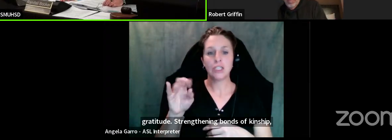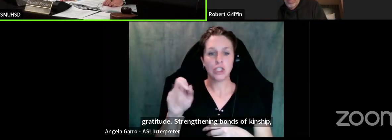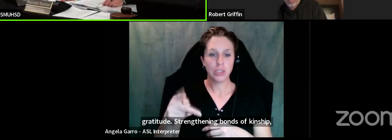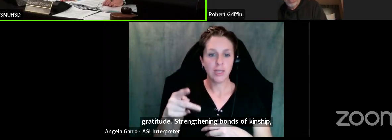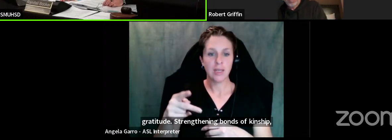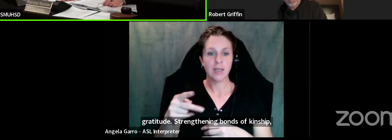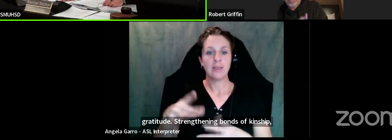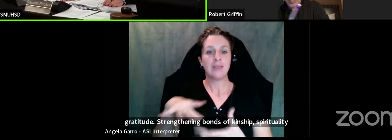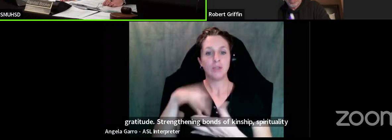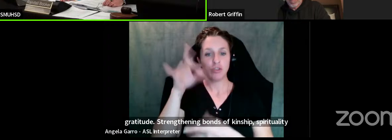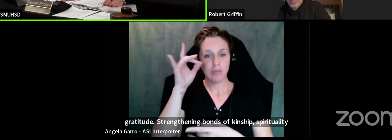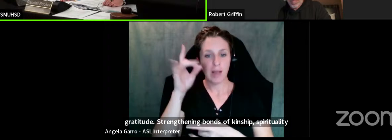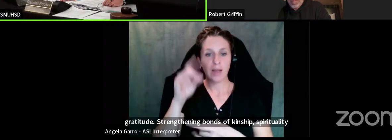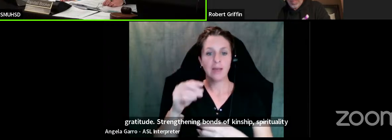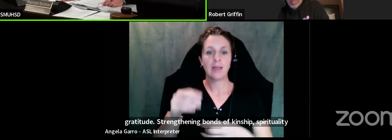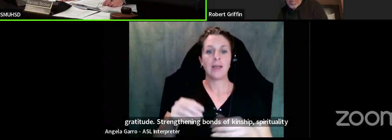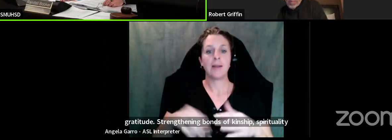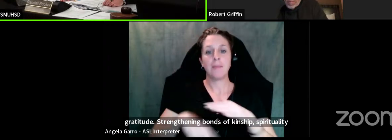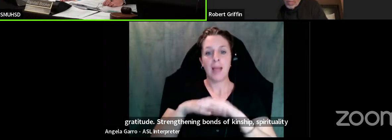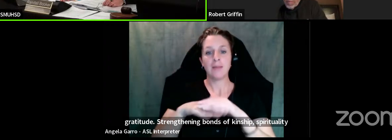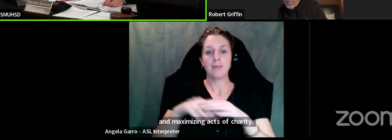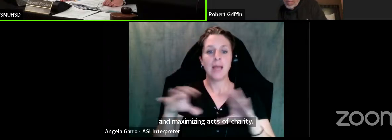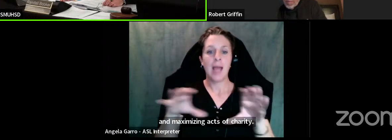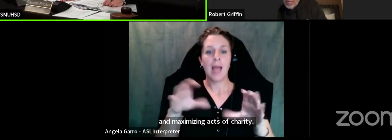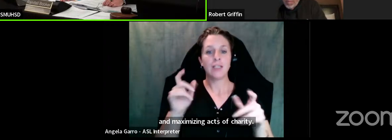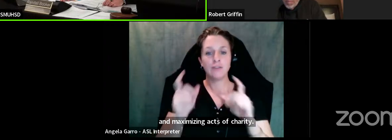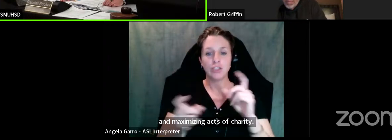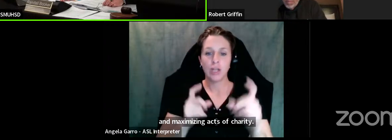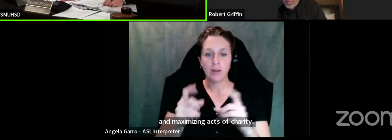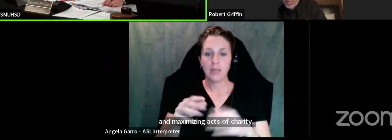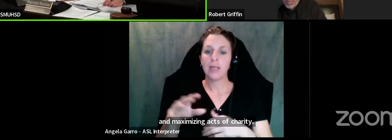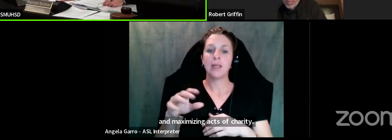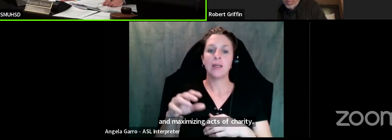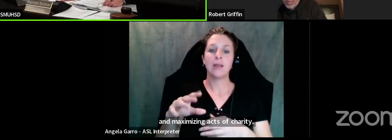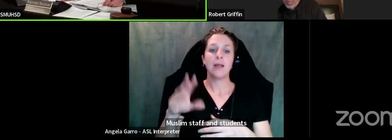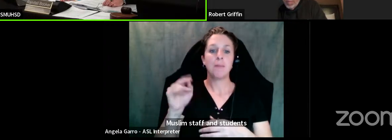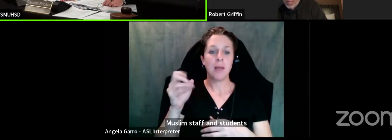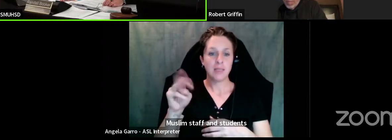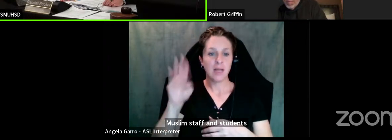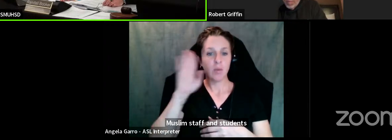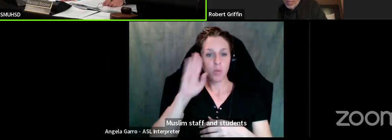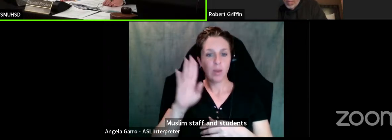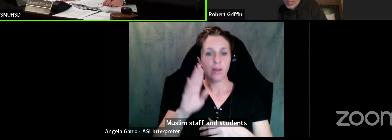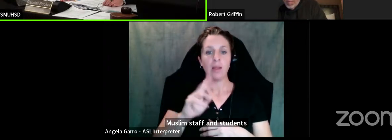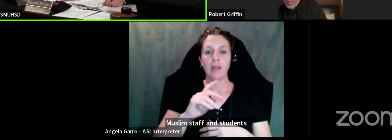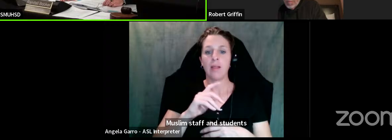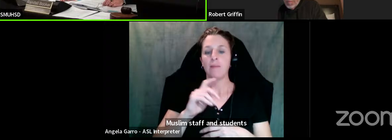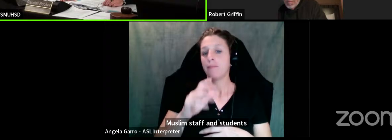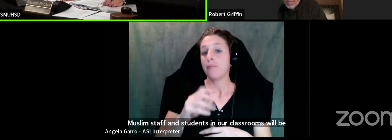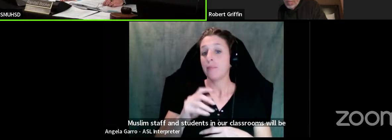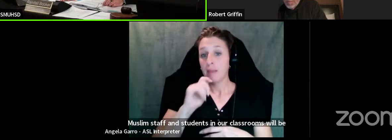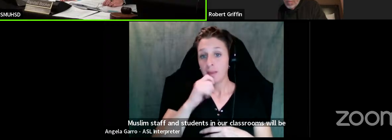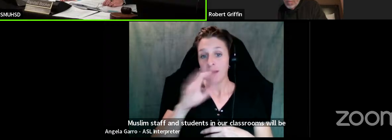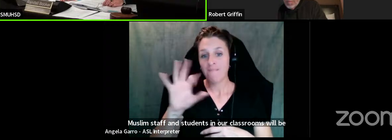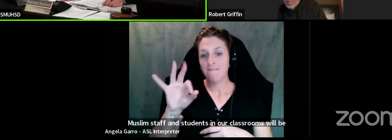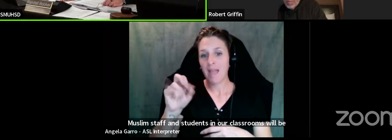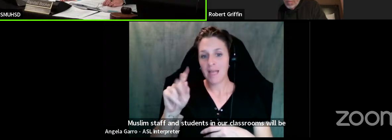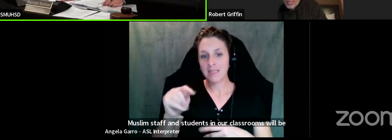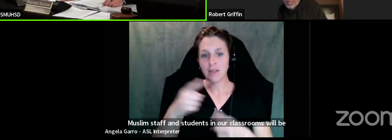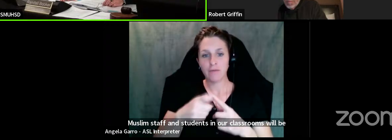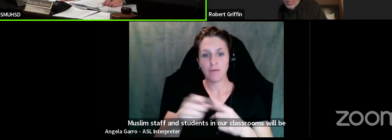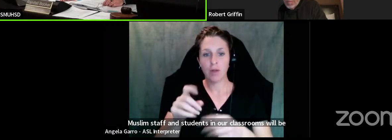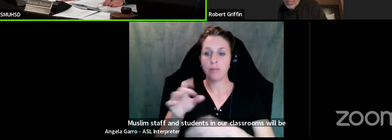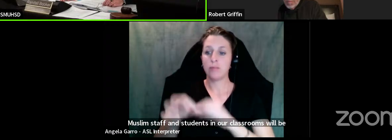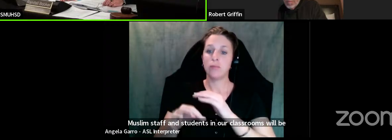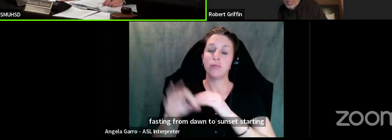of charity. Muslim staff and students in our classrooms will be fasting from dawn to sunset, starting the evening of